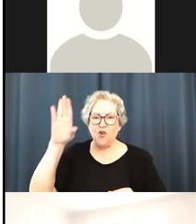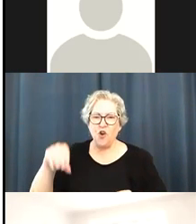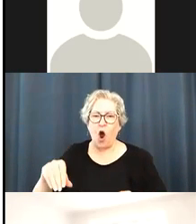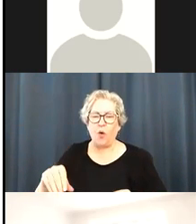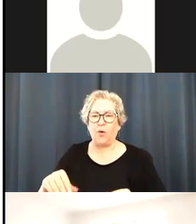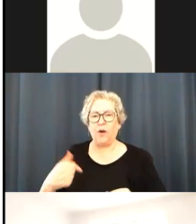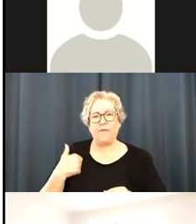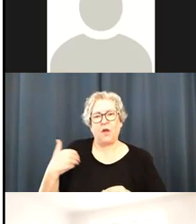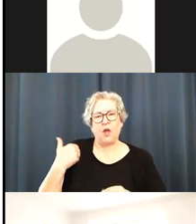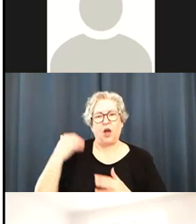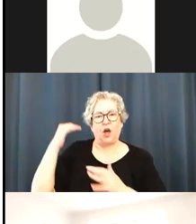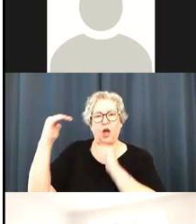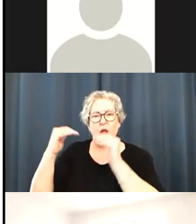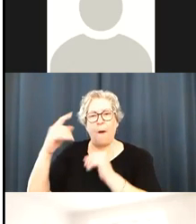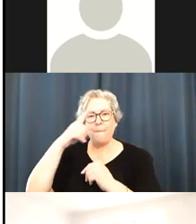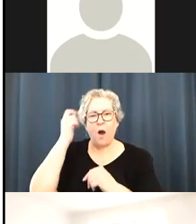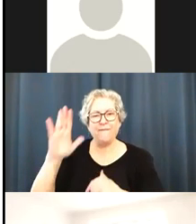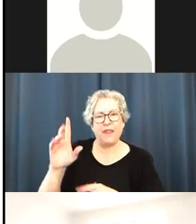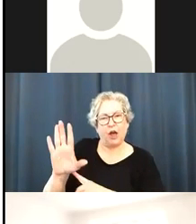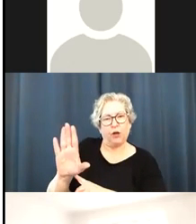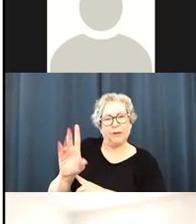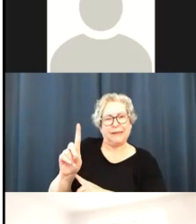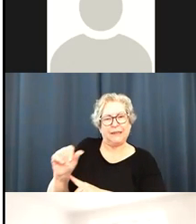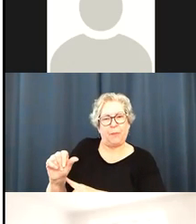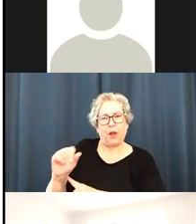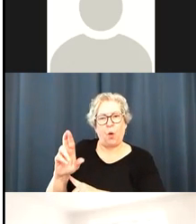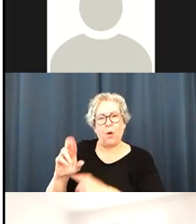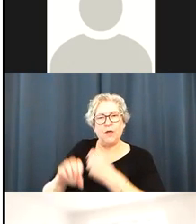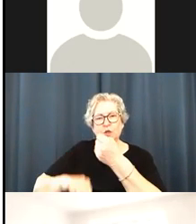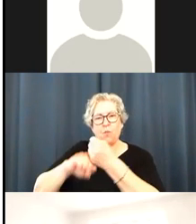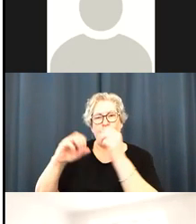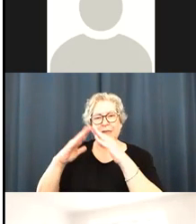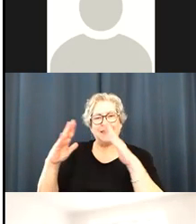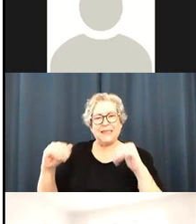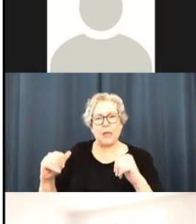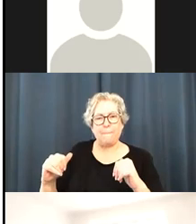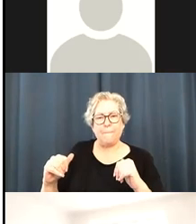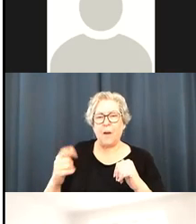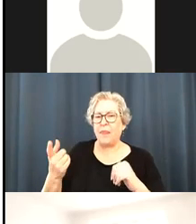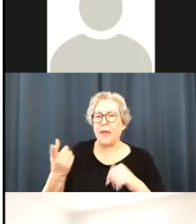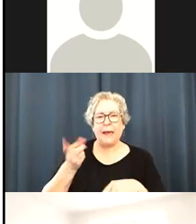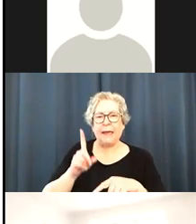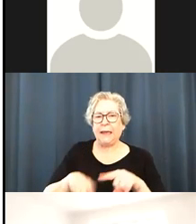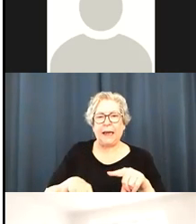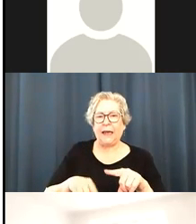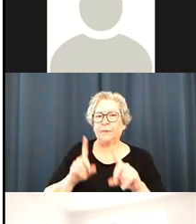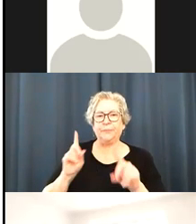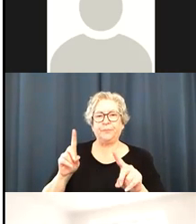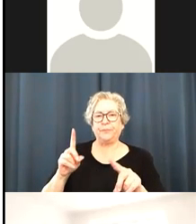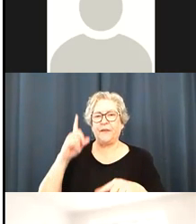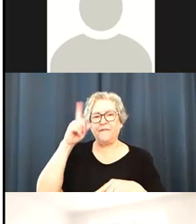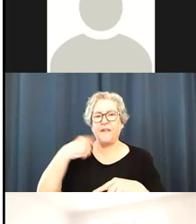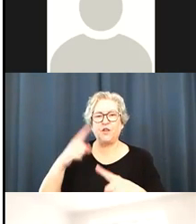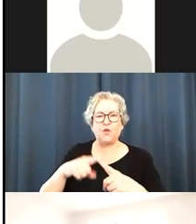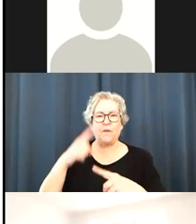are young adults that because of their disability or support system, they can't attend face-to-face stuff.